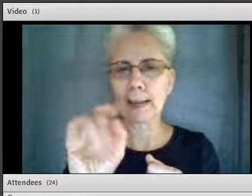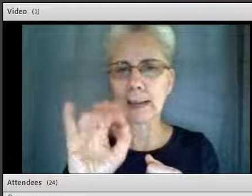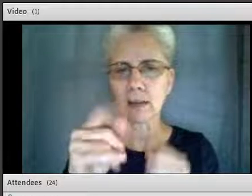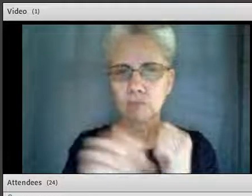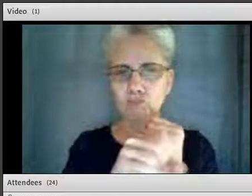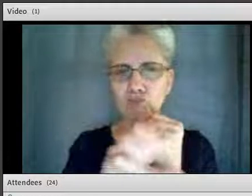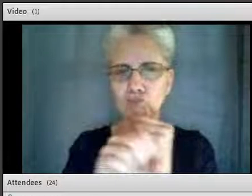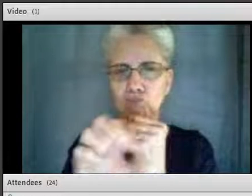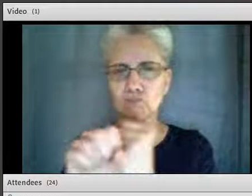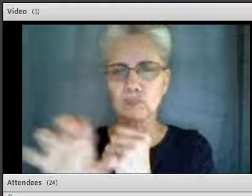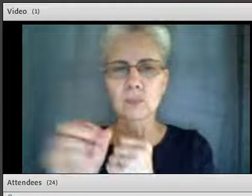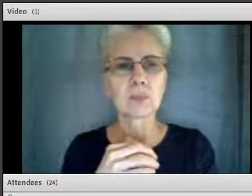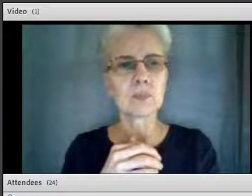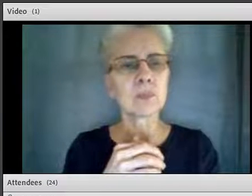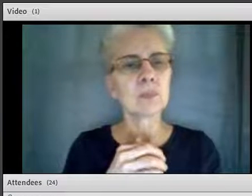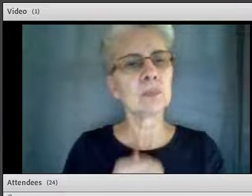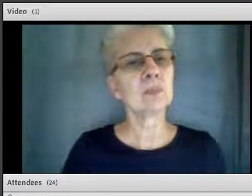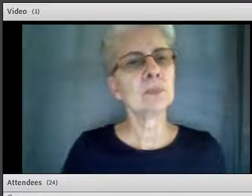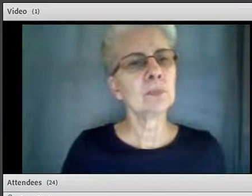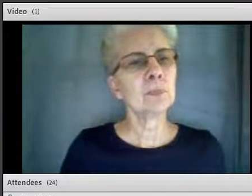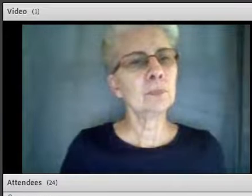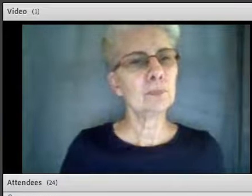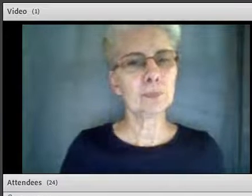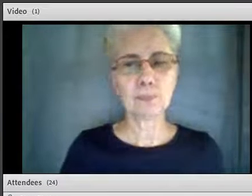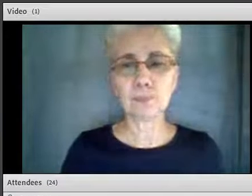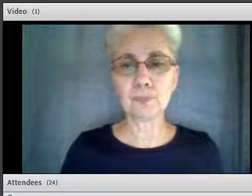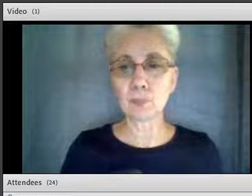Anna's saying easy access to relevant information.